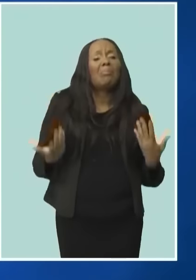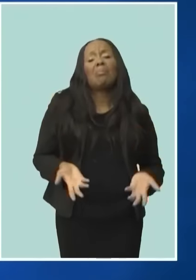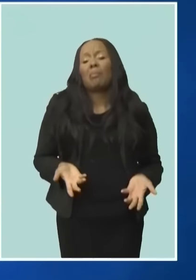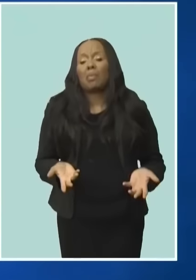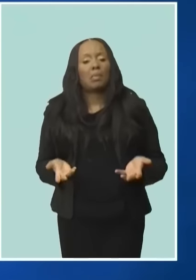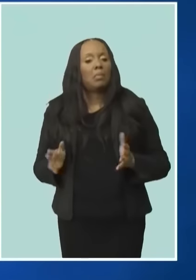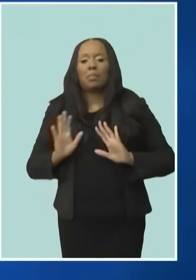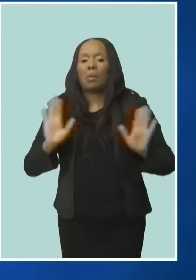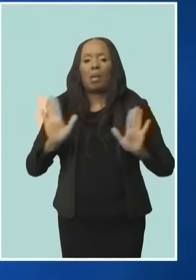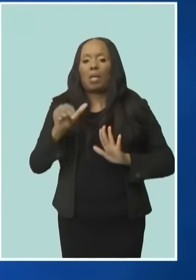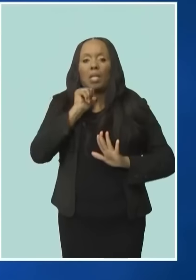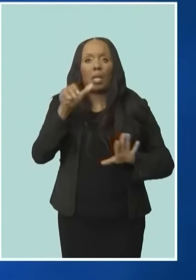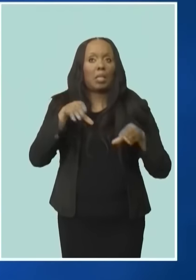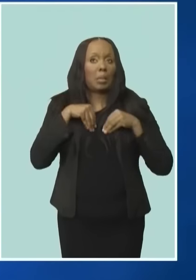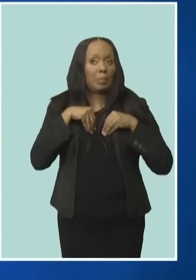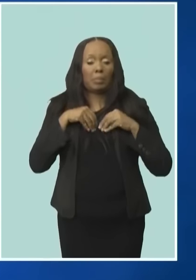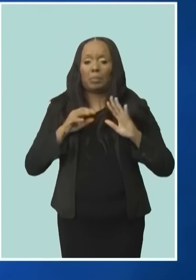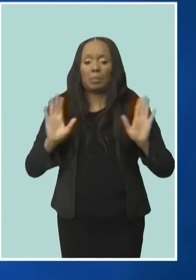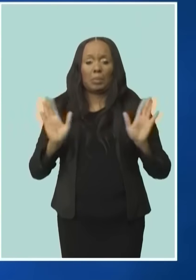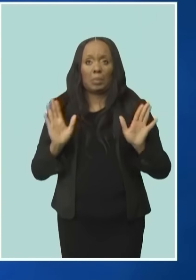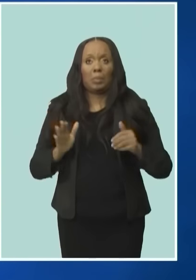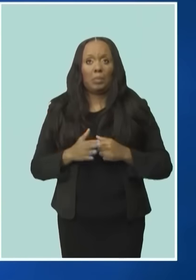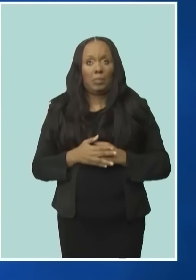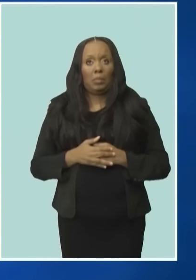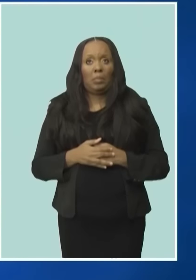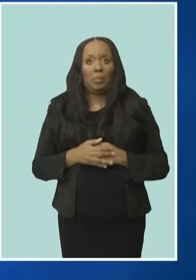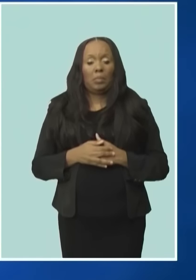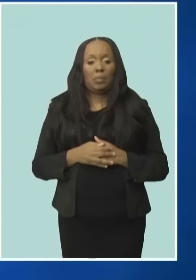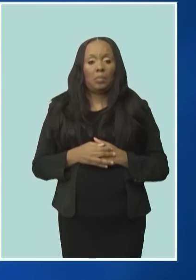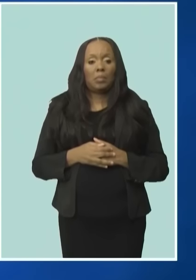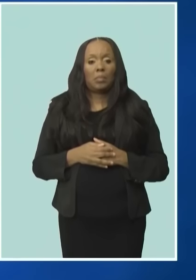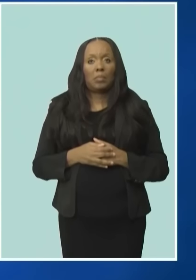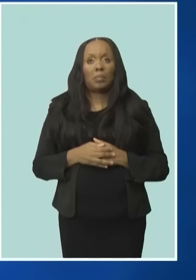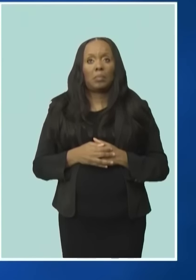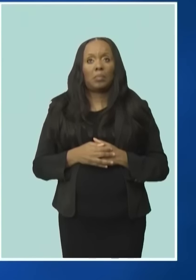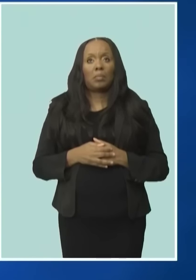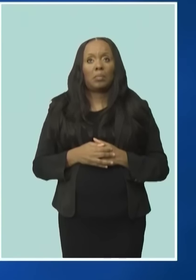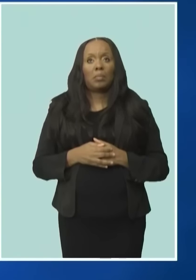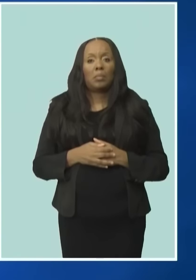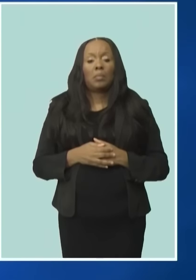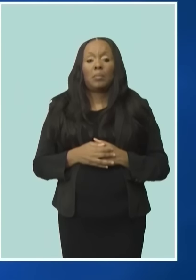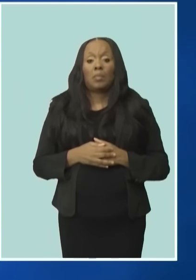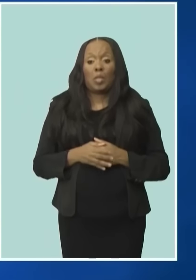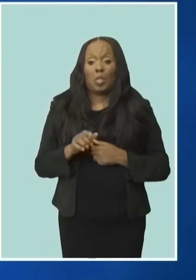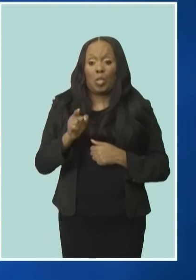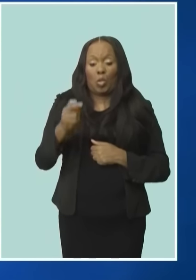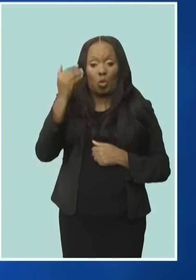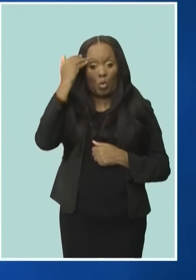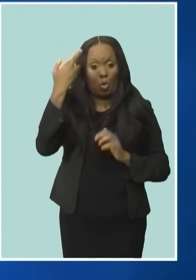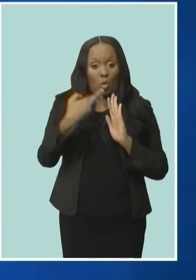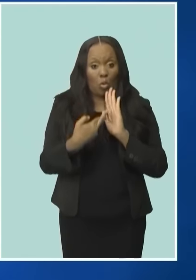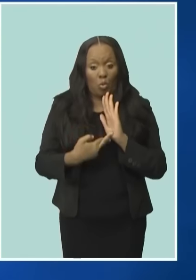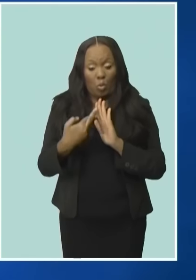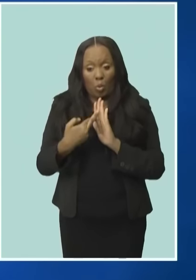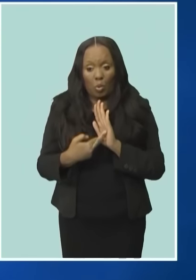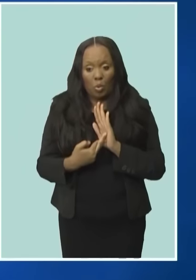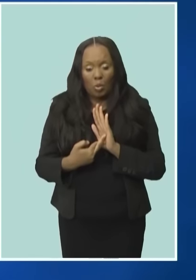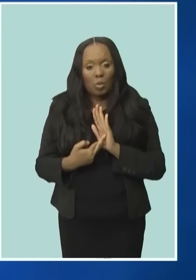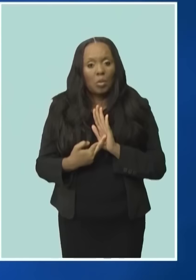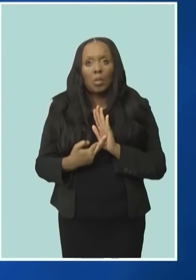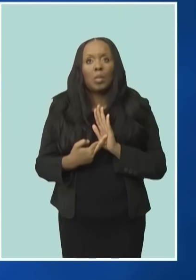Don't even blur the line and not know where that line is. Know where the line is and stay far on your side of the